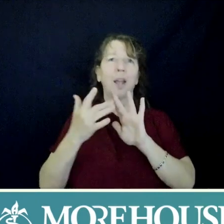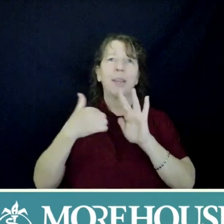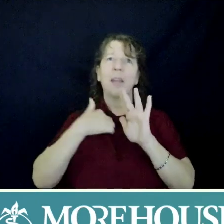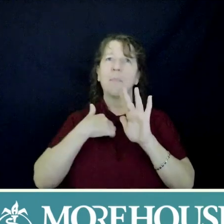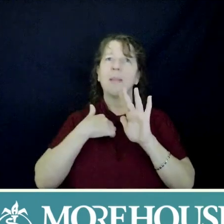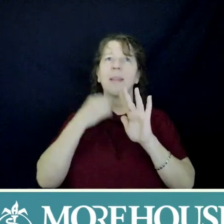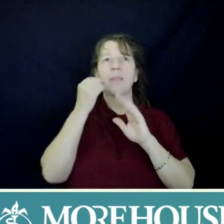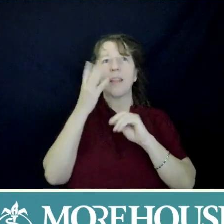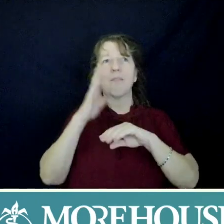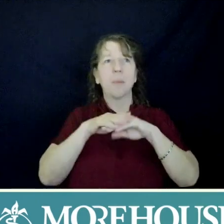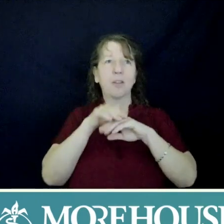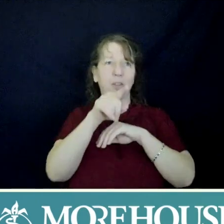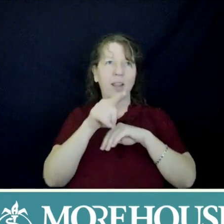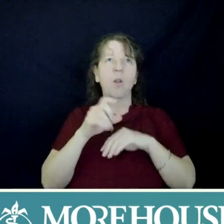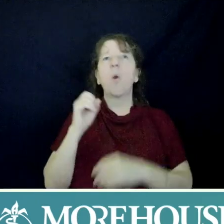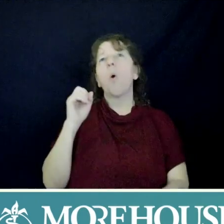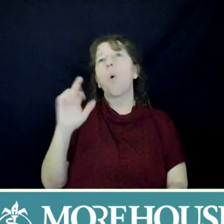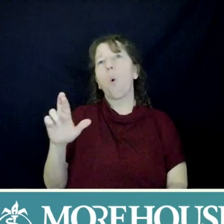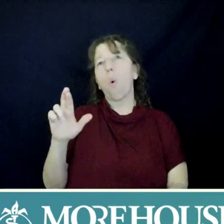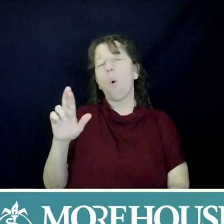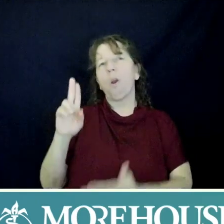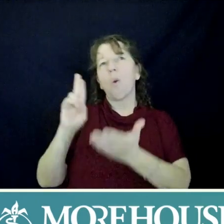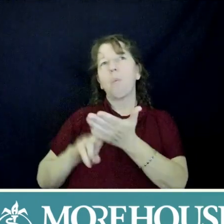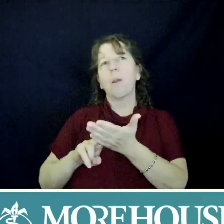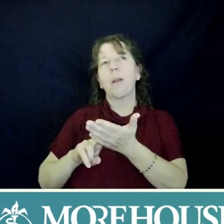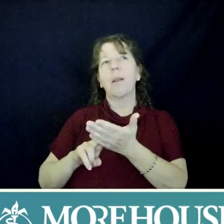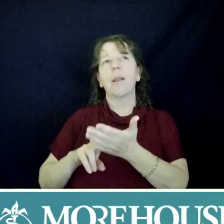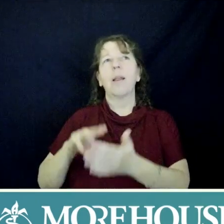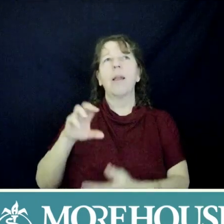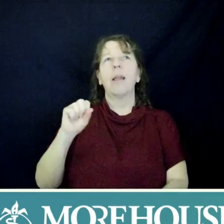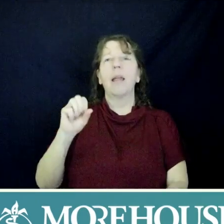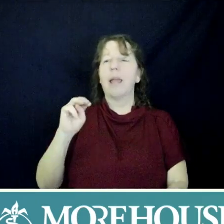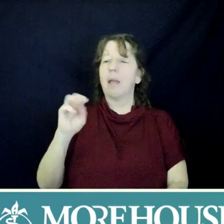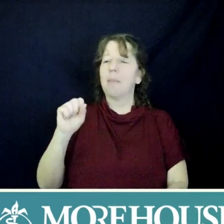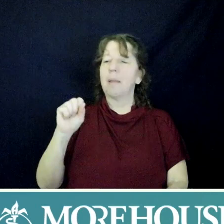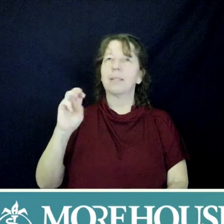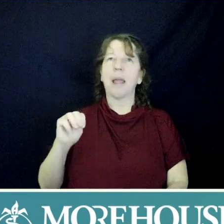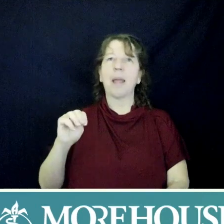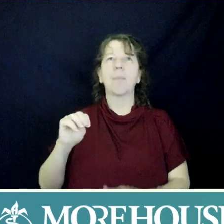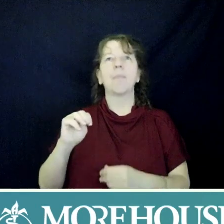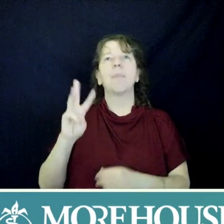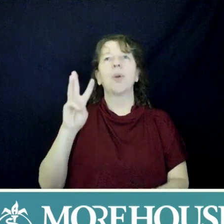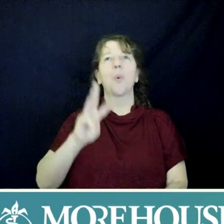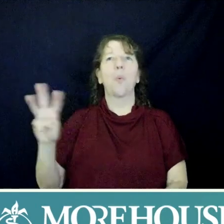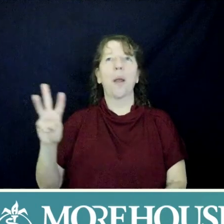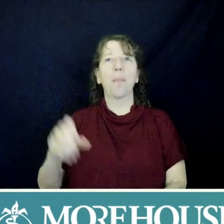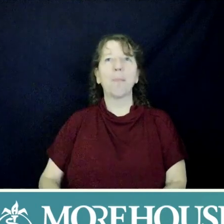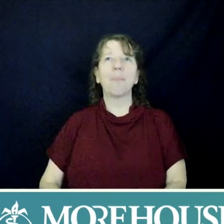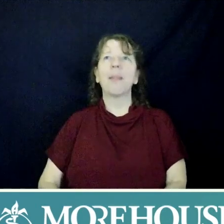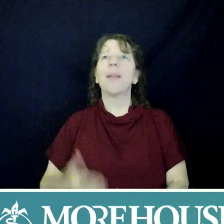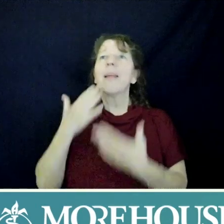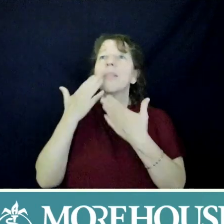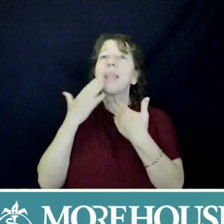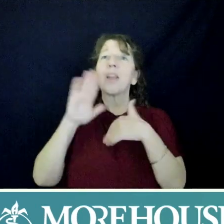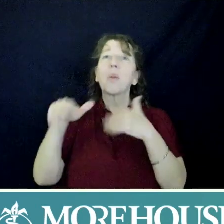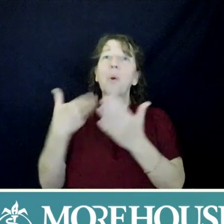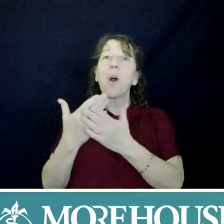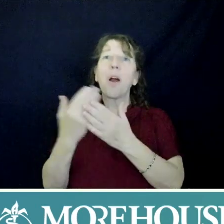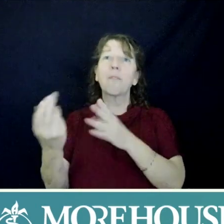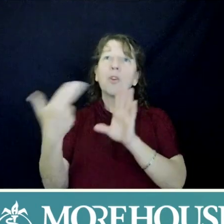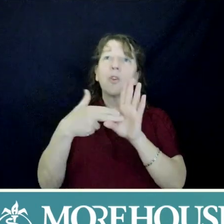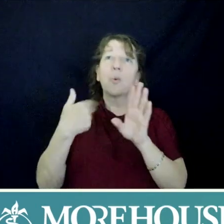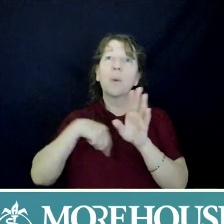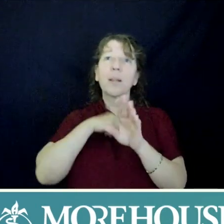on the slide or register at the MSM website. Thank you all for joining us today and being a part